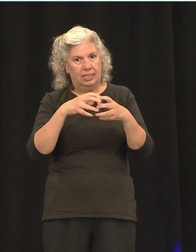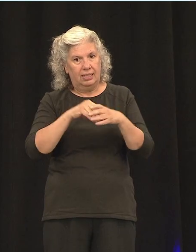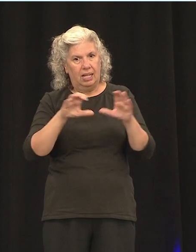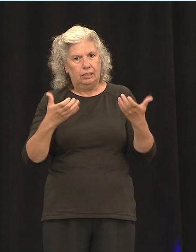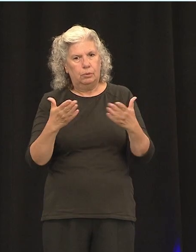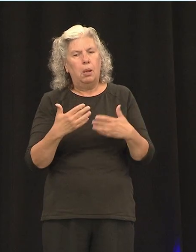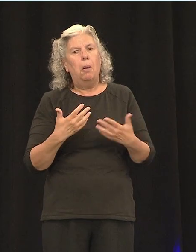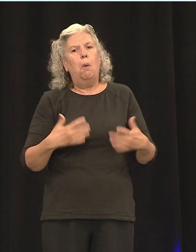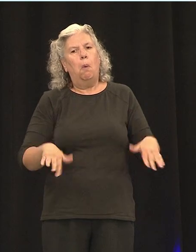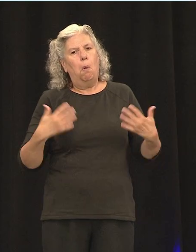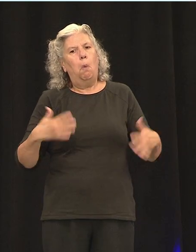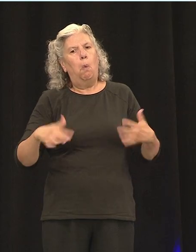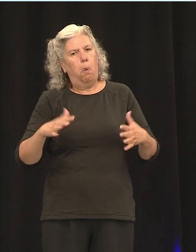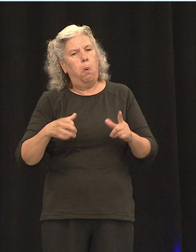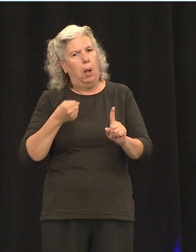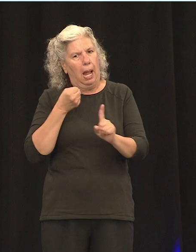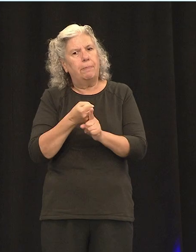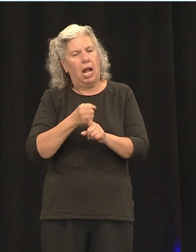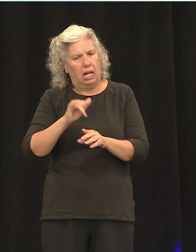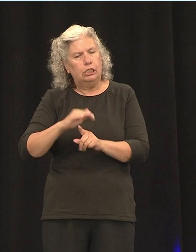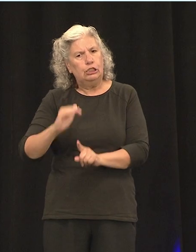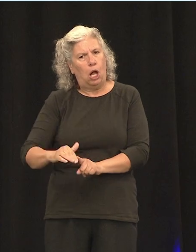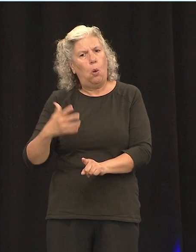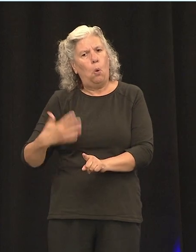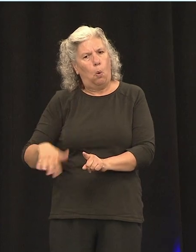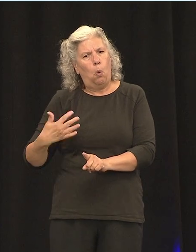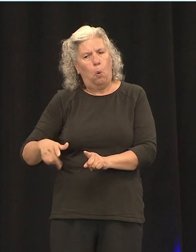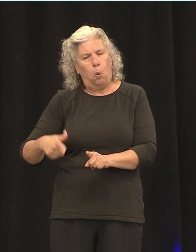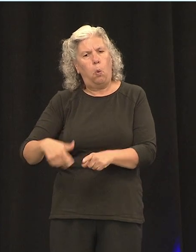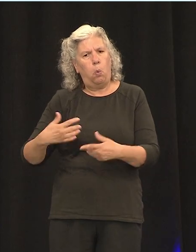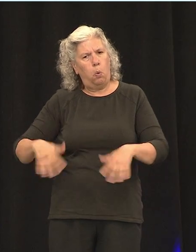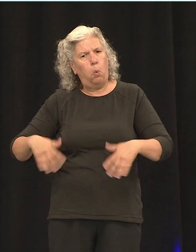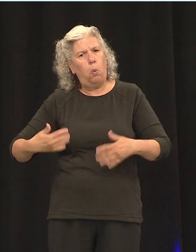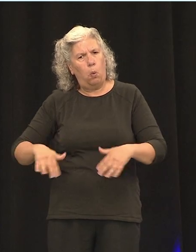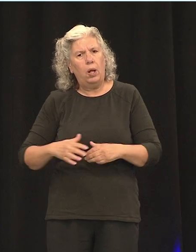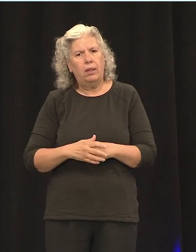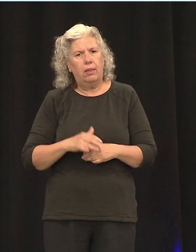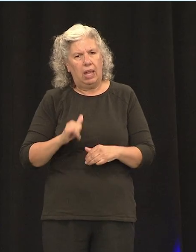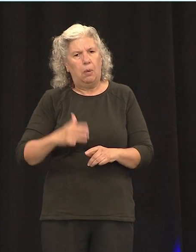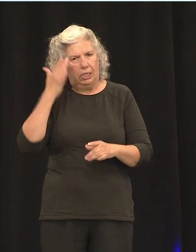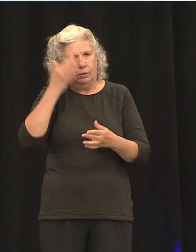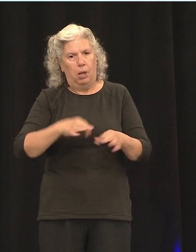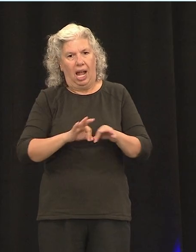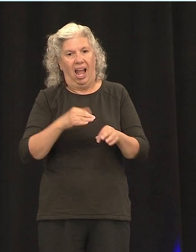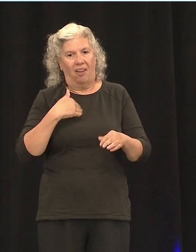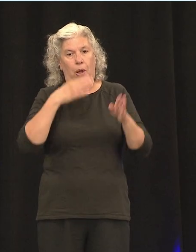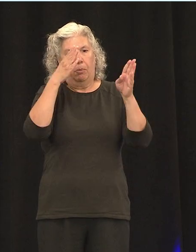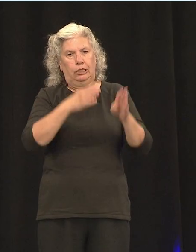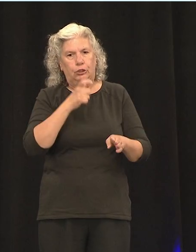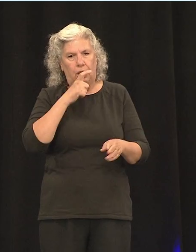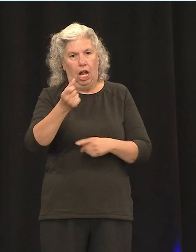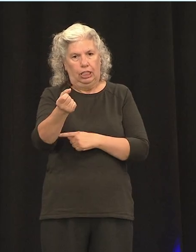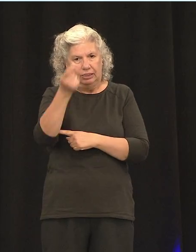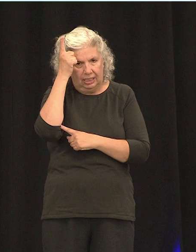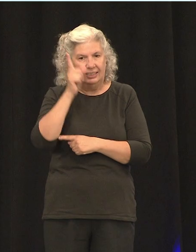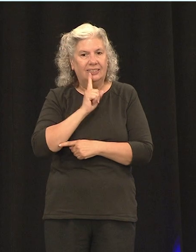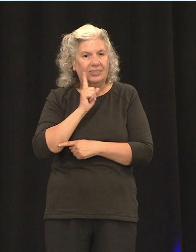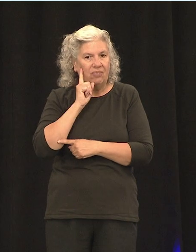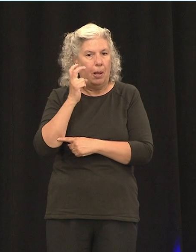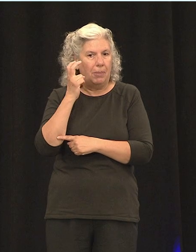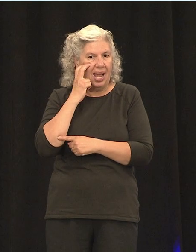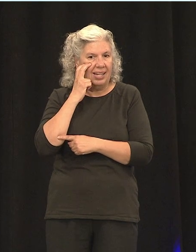child. And that's why it's important to have somebody who understands deafblindness and Usher syndrome on the team.